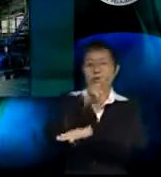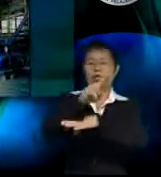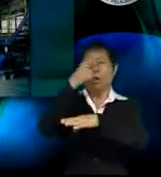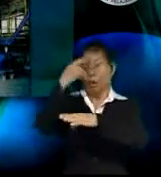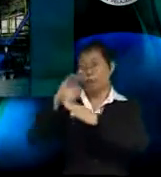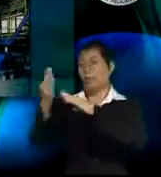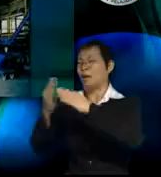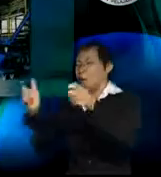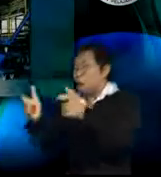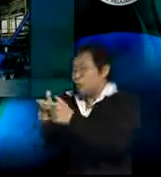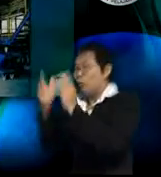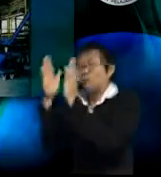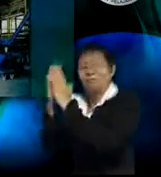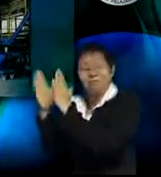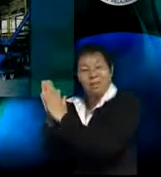small town.